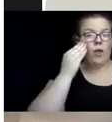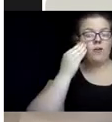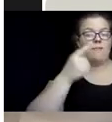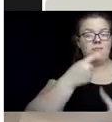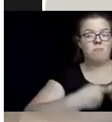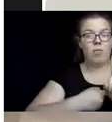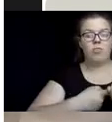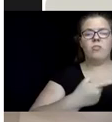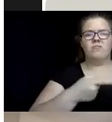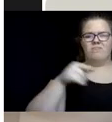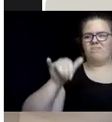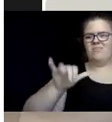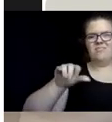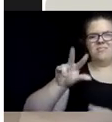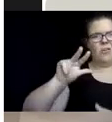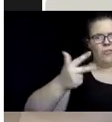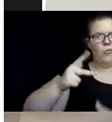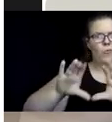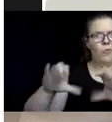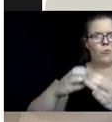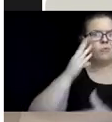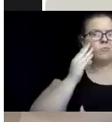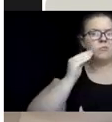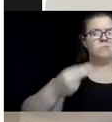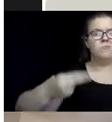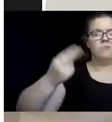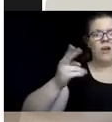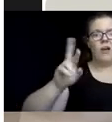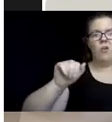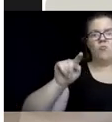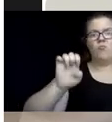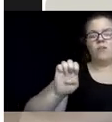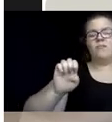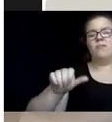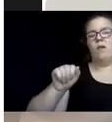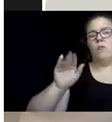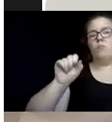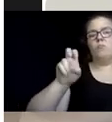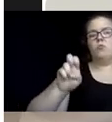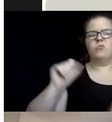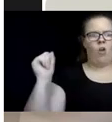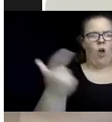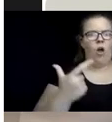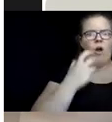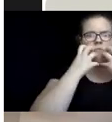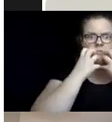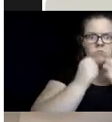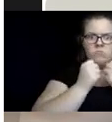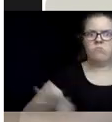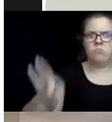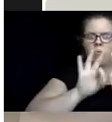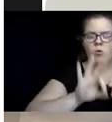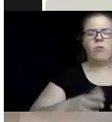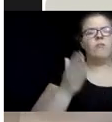who experiences higher rates of abuse. All of these topics are critical, I will attempt to share the importance of looking at all of